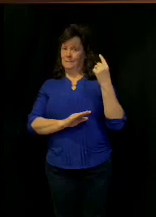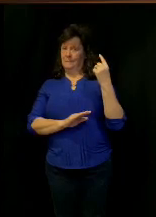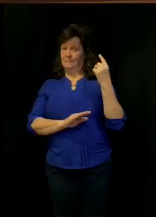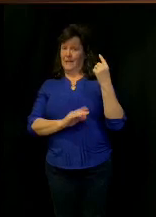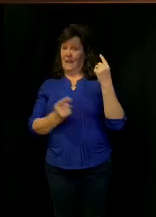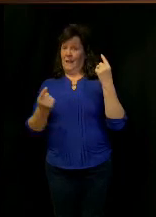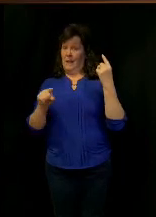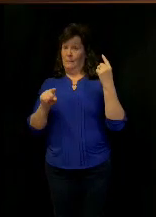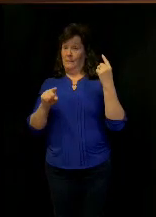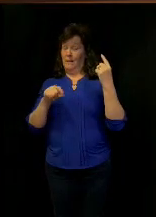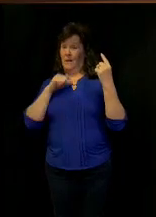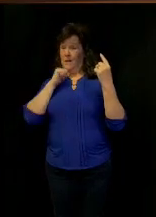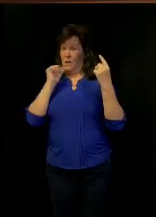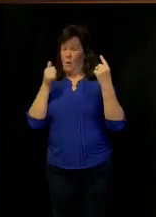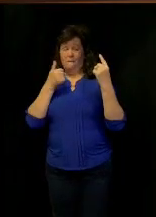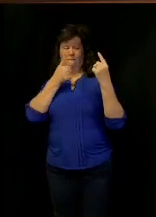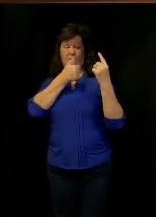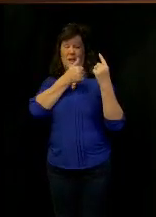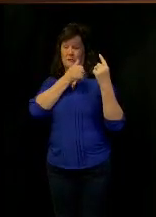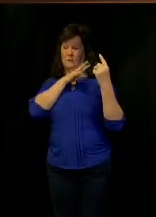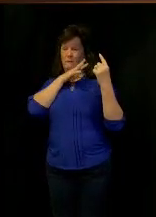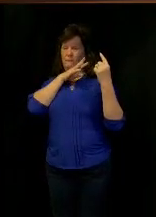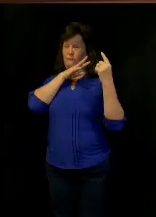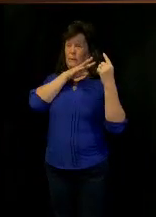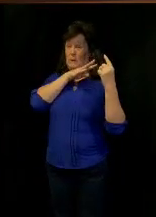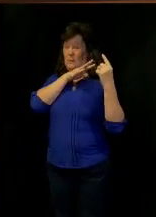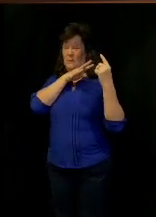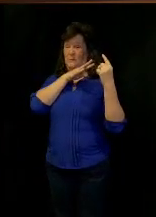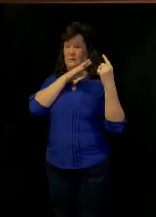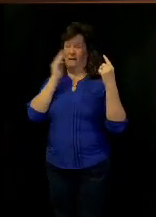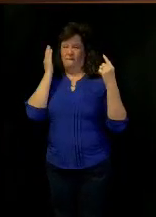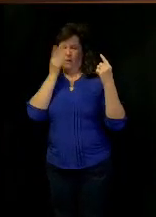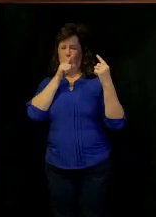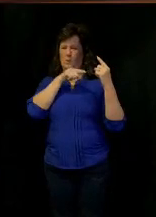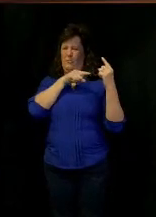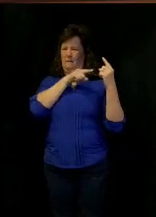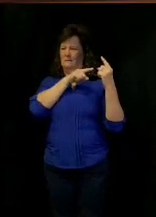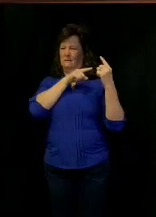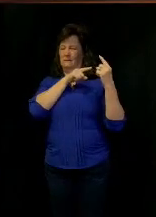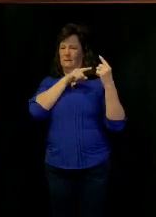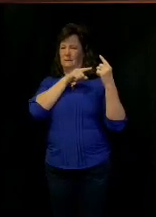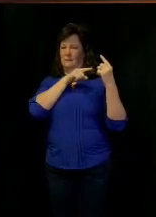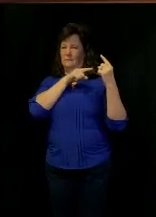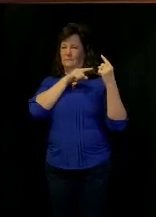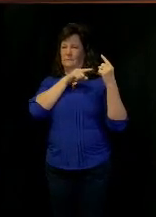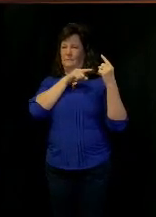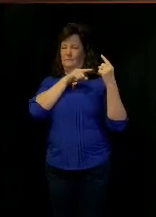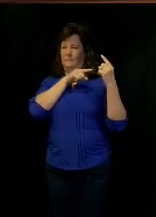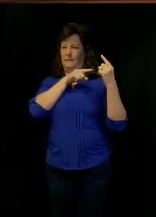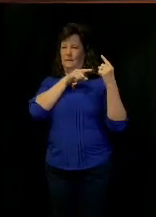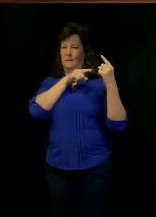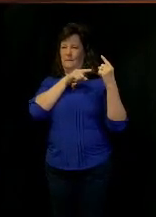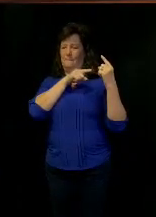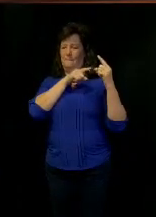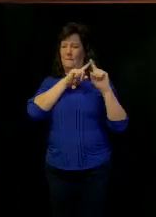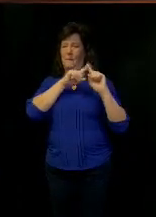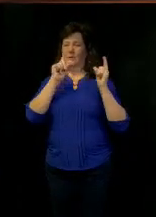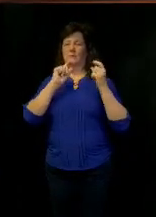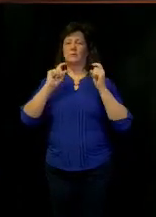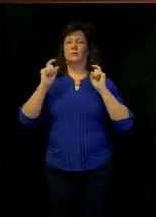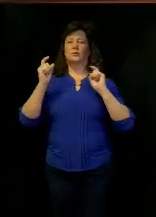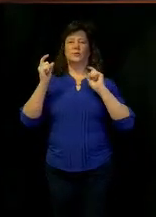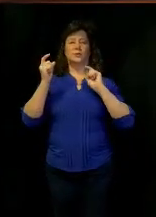Don't be conformed to that. But let the pressure, transformation, metamorpho is that word, metamorpho or metamorphosis,